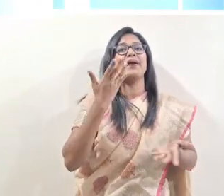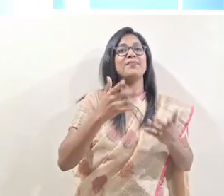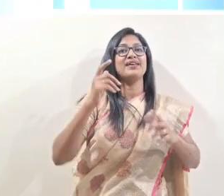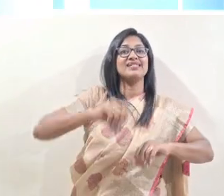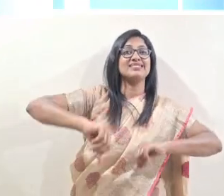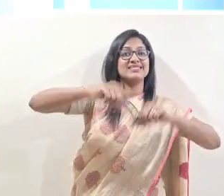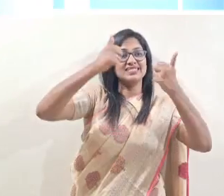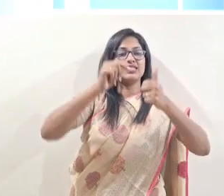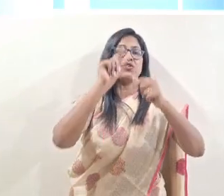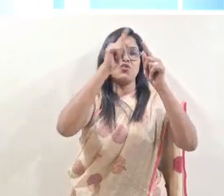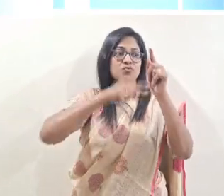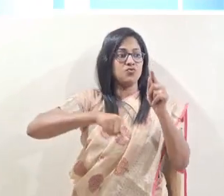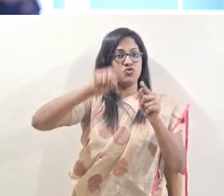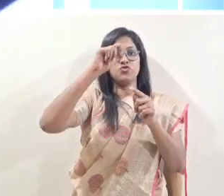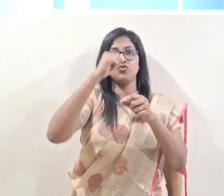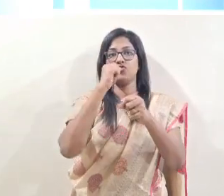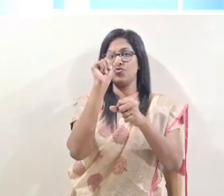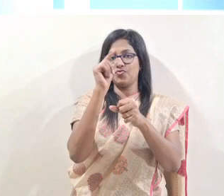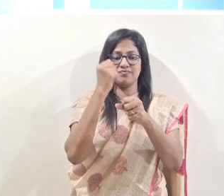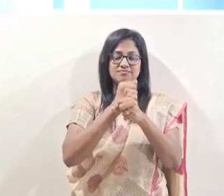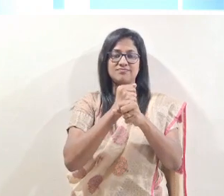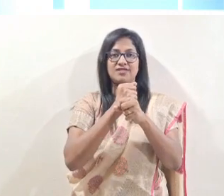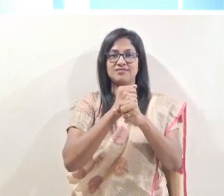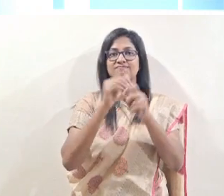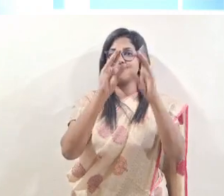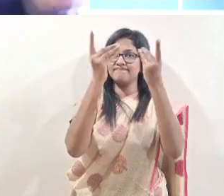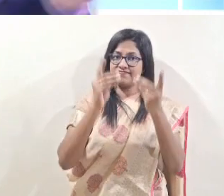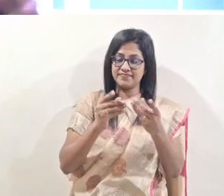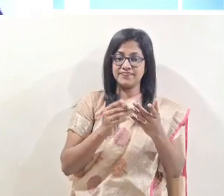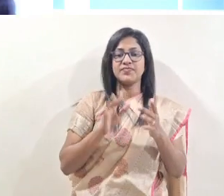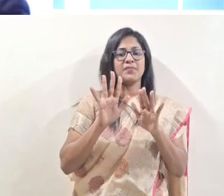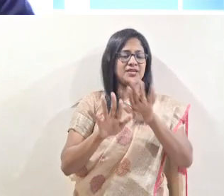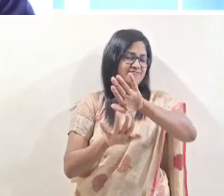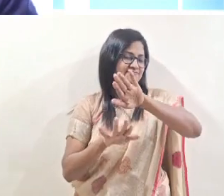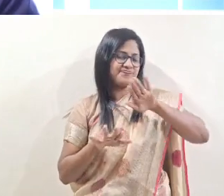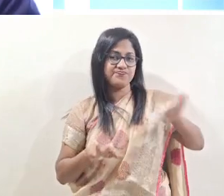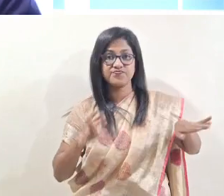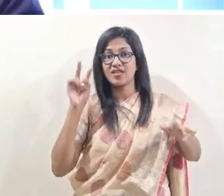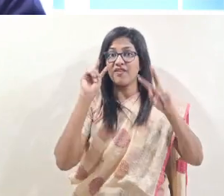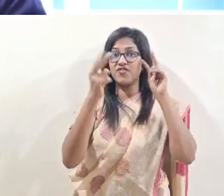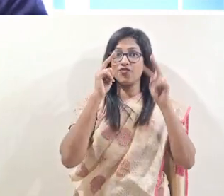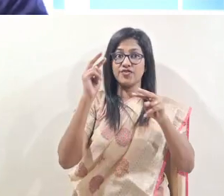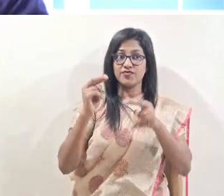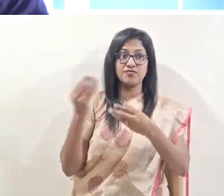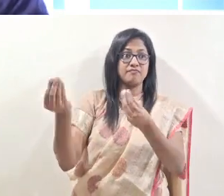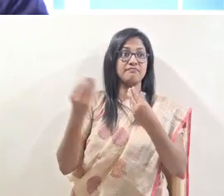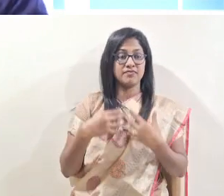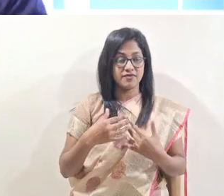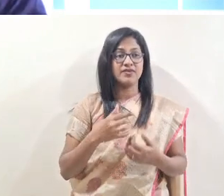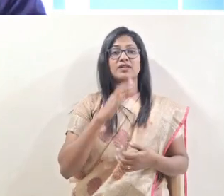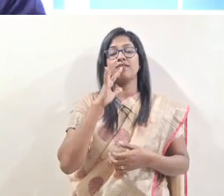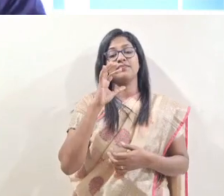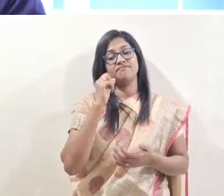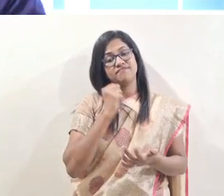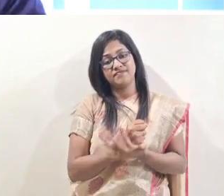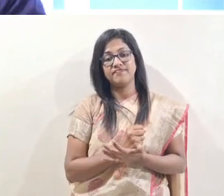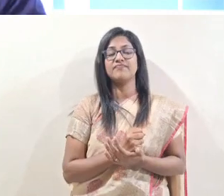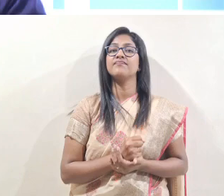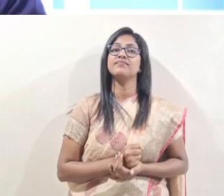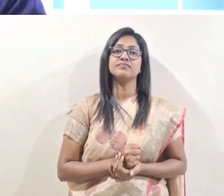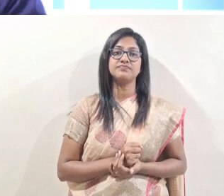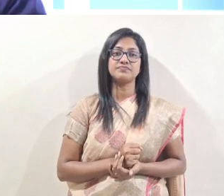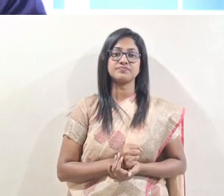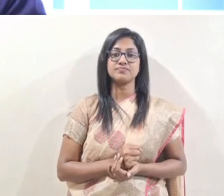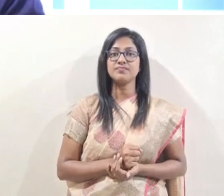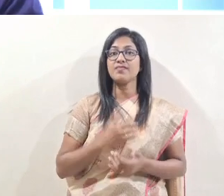only U girder design. But keeping that aside, I mean, a lot of insights you have given, and definitely